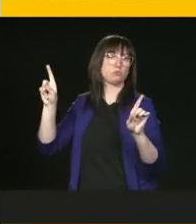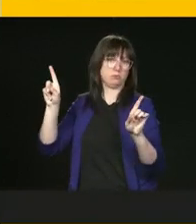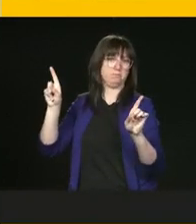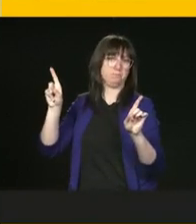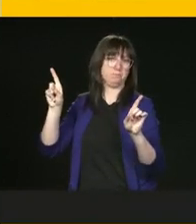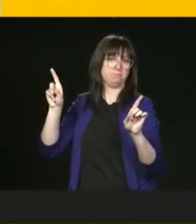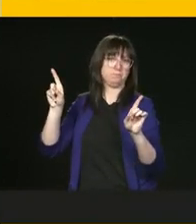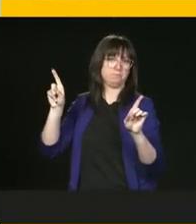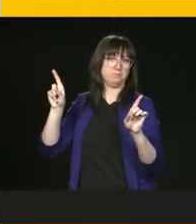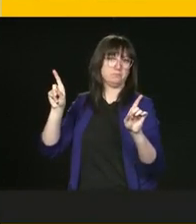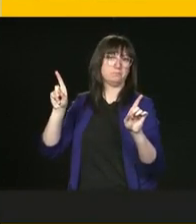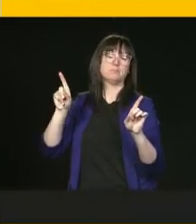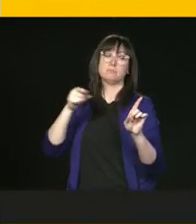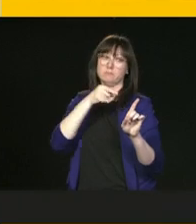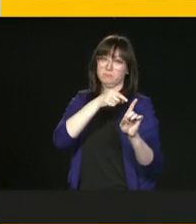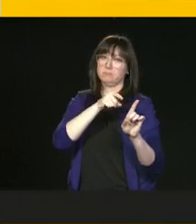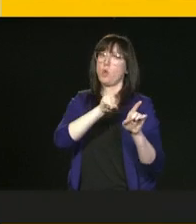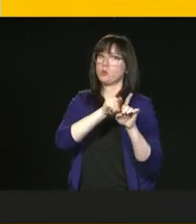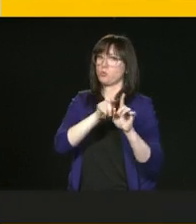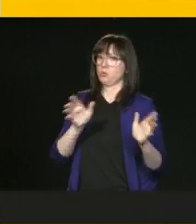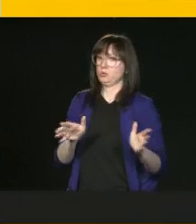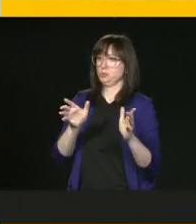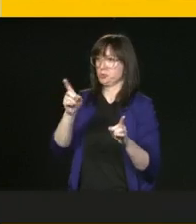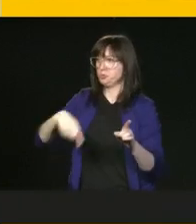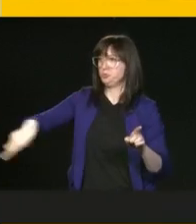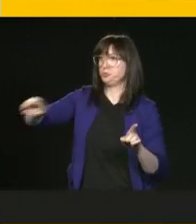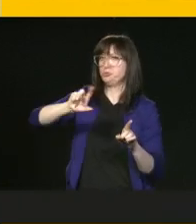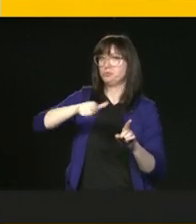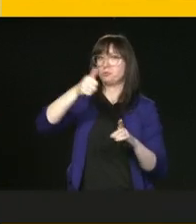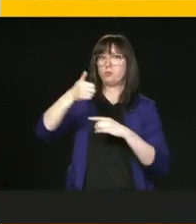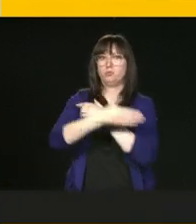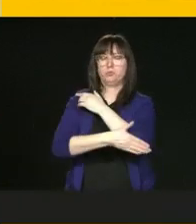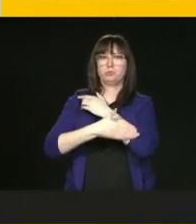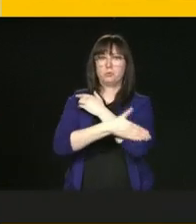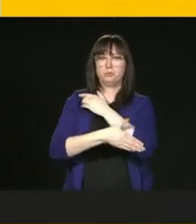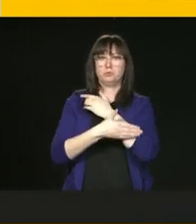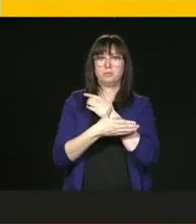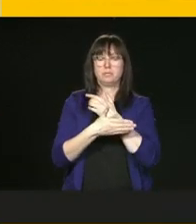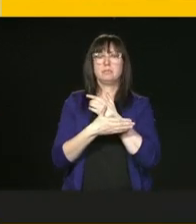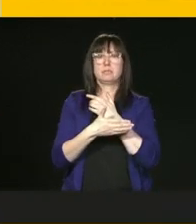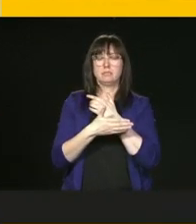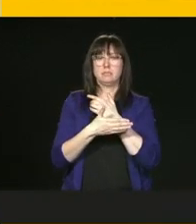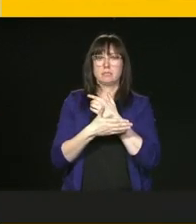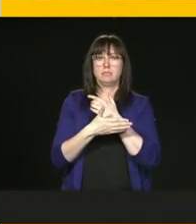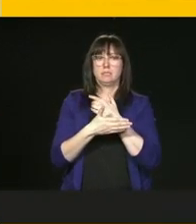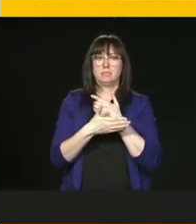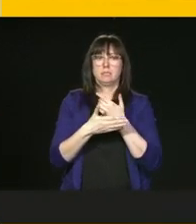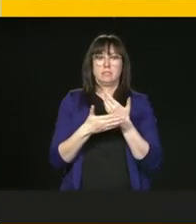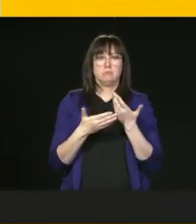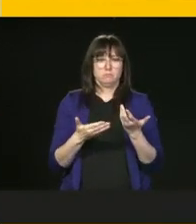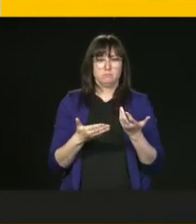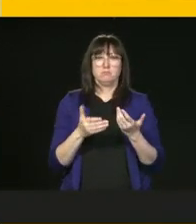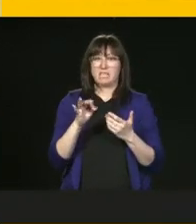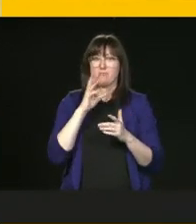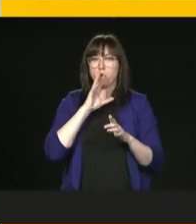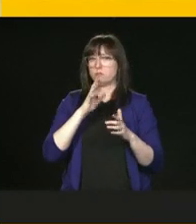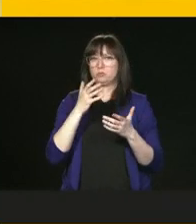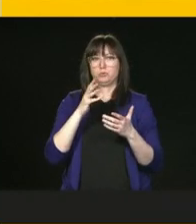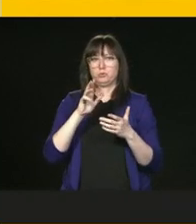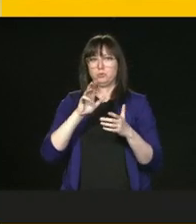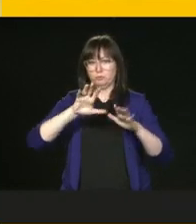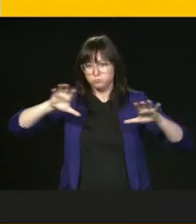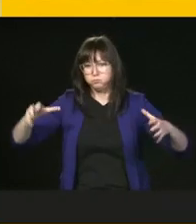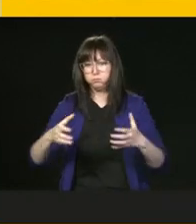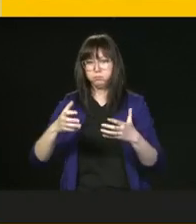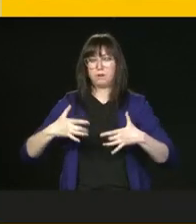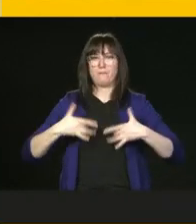that last night. But I'm encouraging everyone who is thinking of going to large